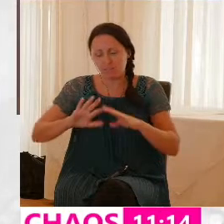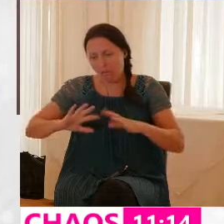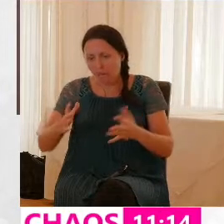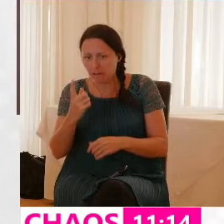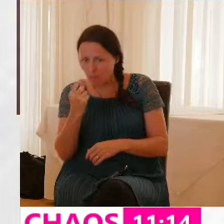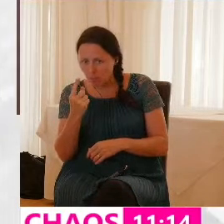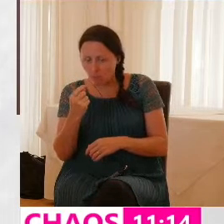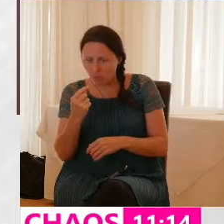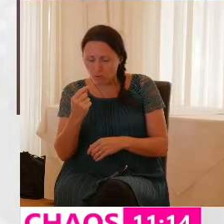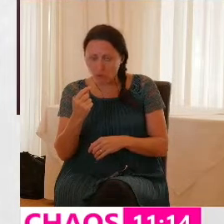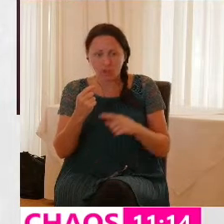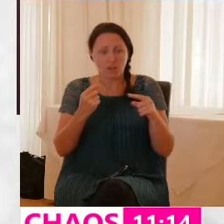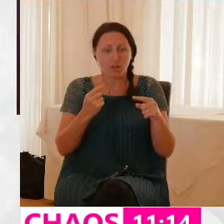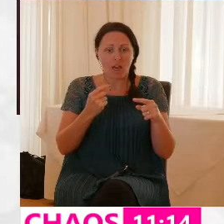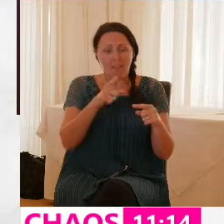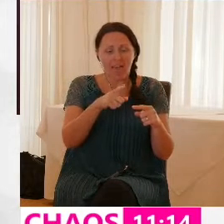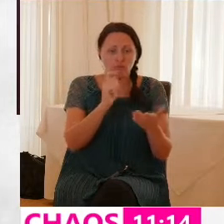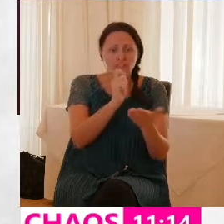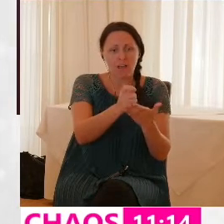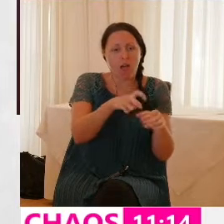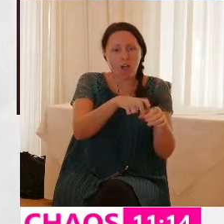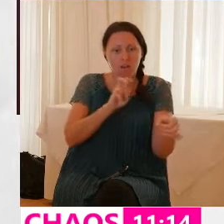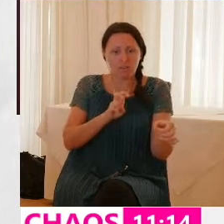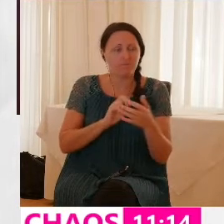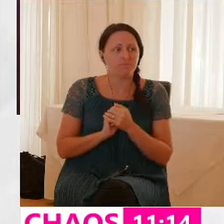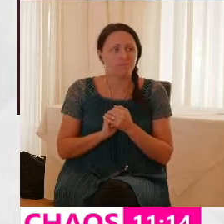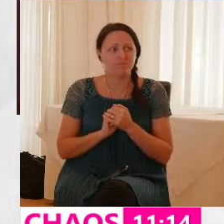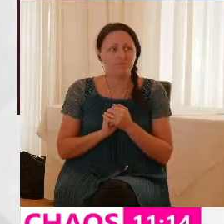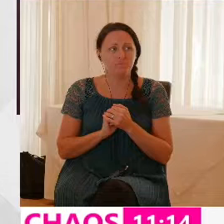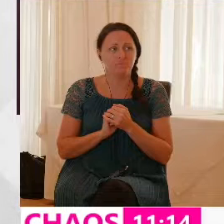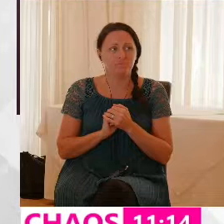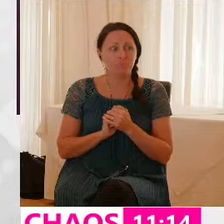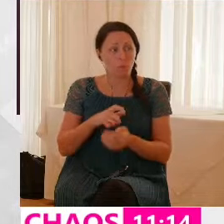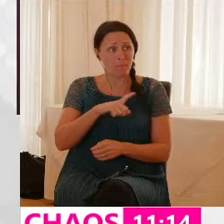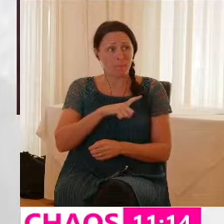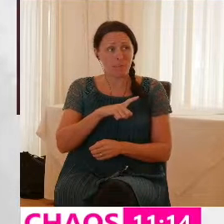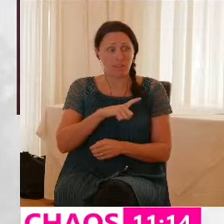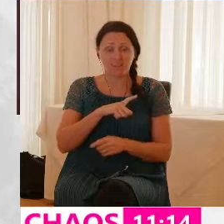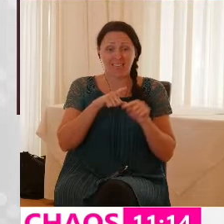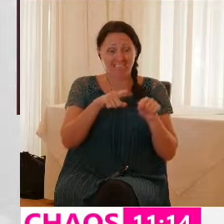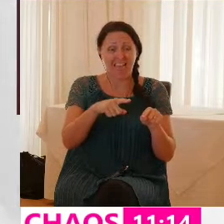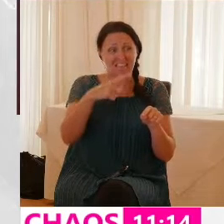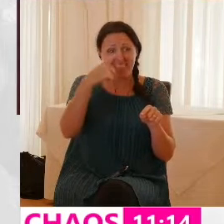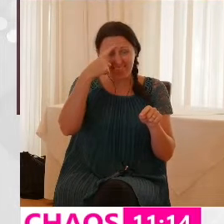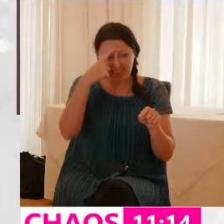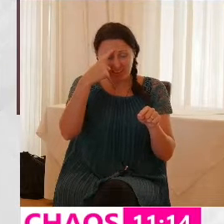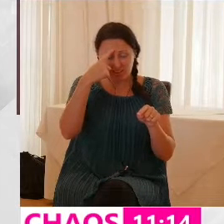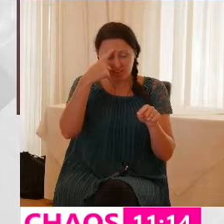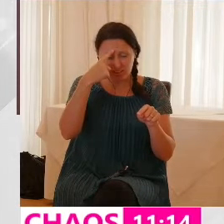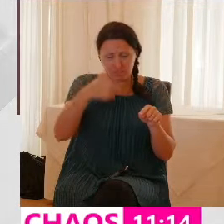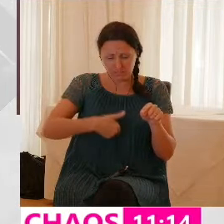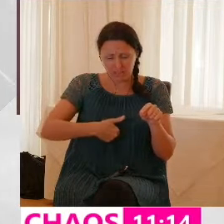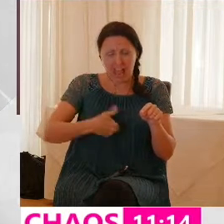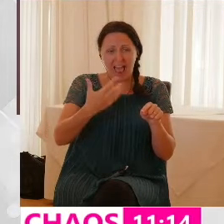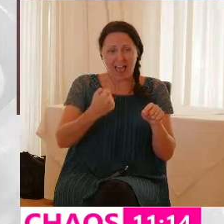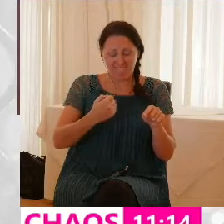goes down afterwards, and I was thinking, okay, what happens then? They were telling that because I failed, there is a fear of failure in me now. And